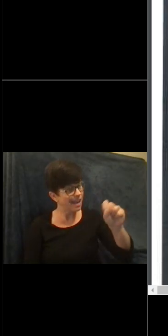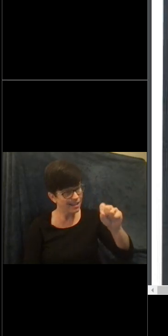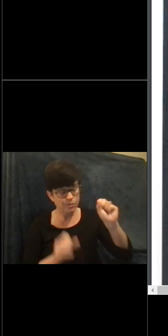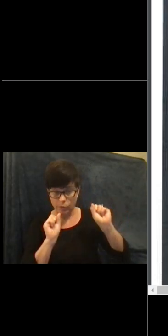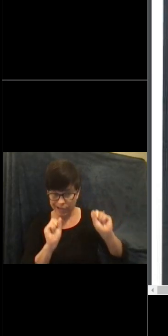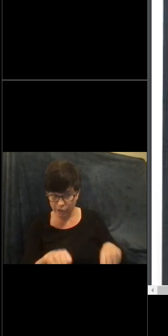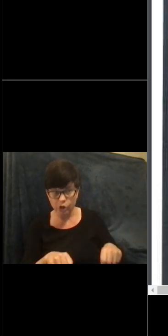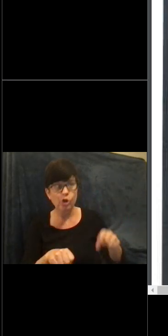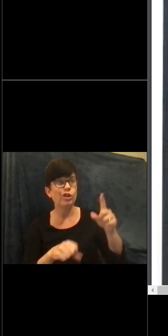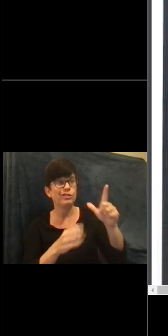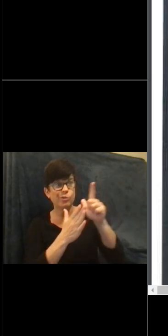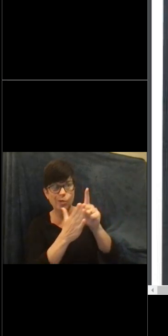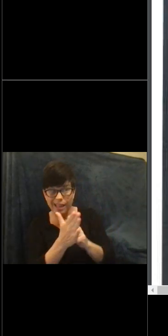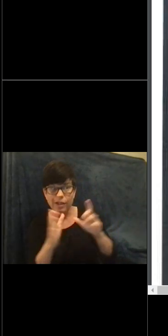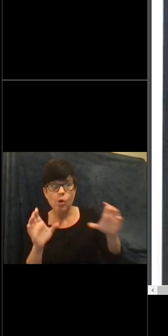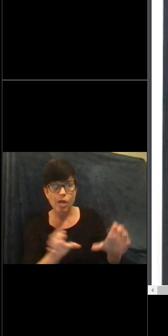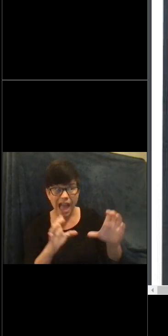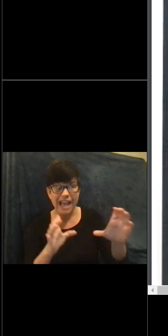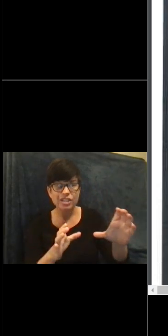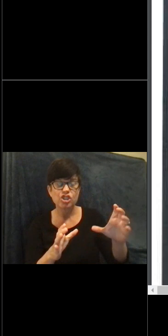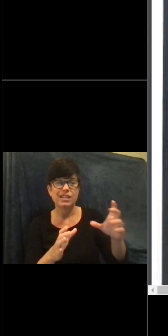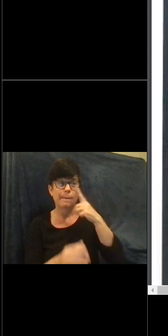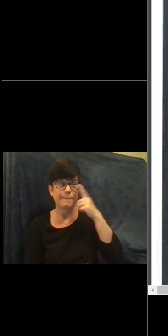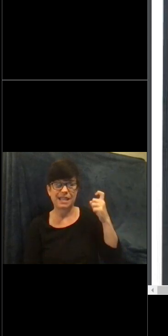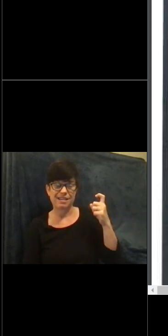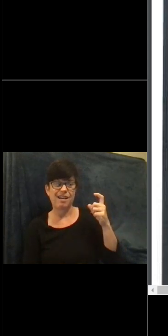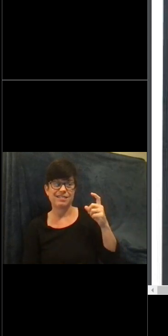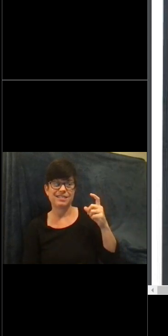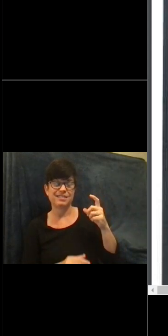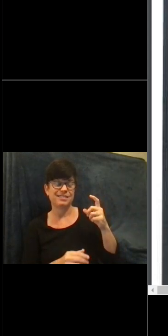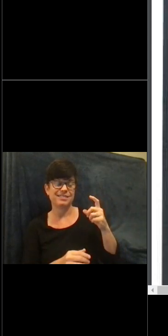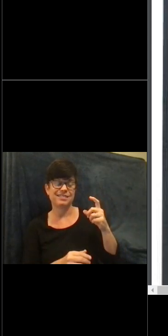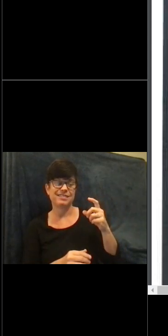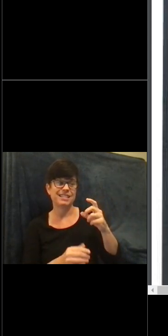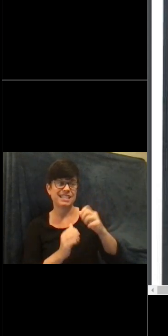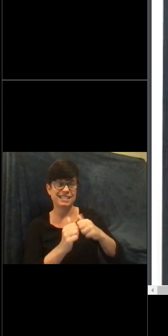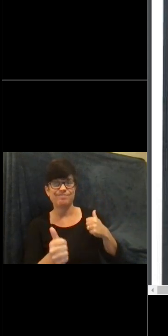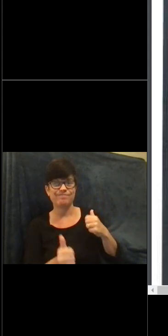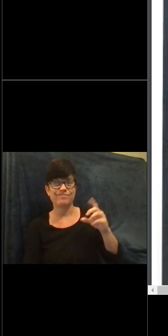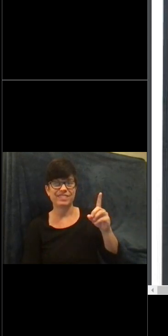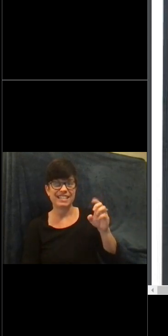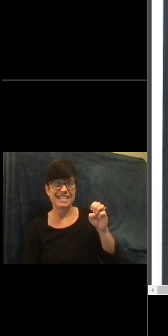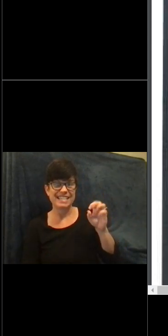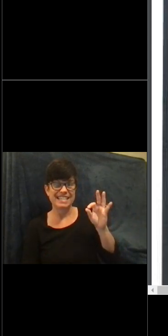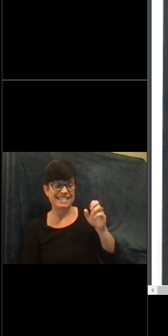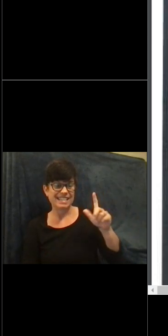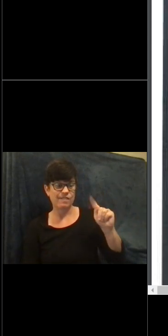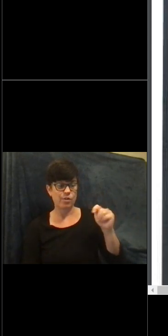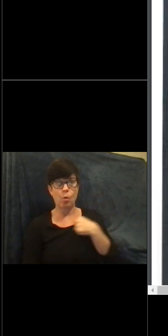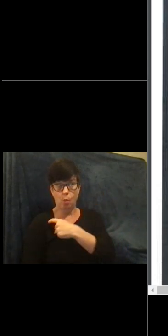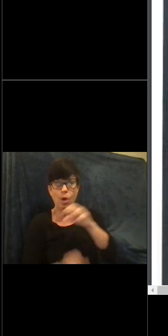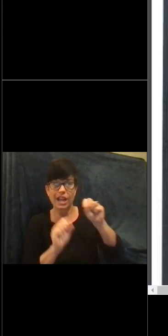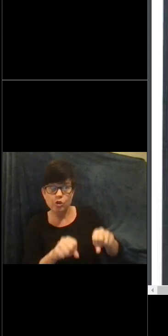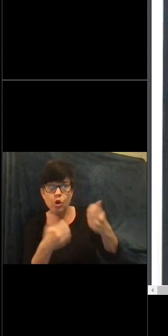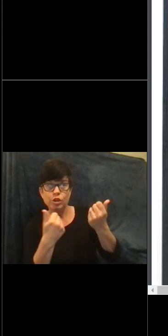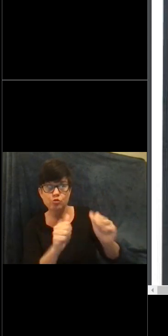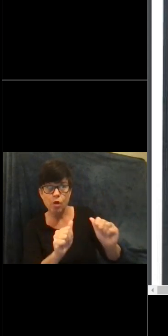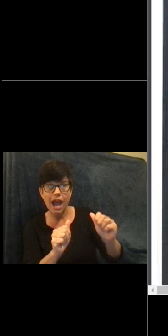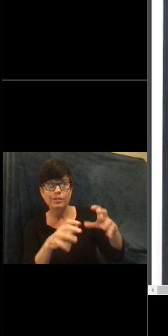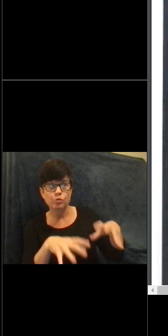in default of this and actually go back and try to acquire this land. What would that process look